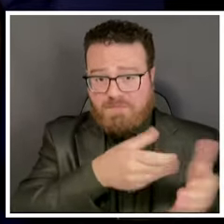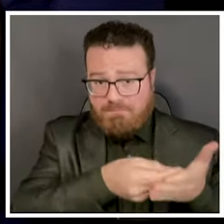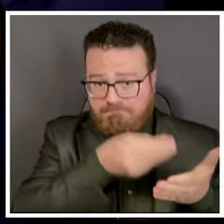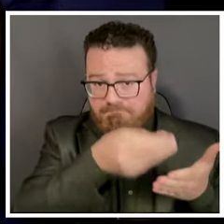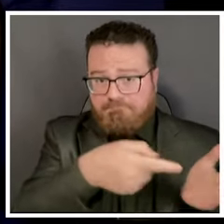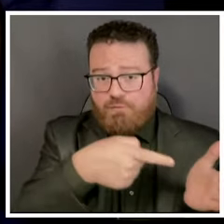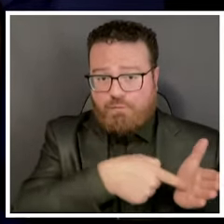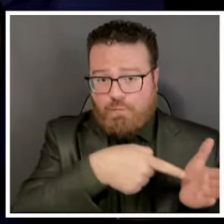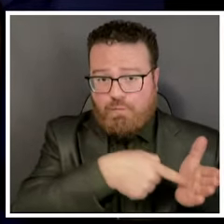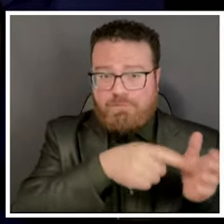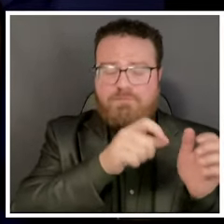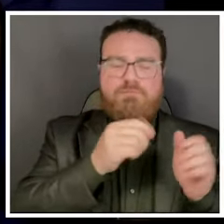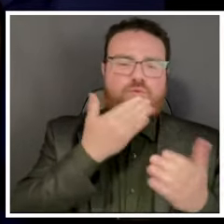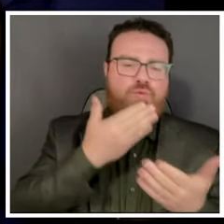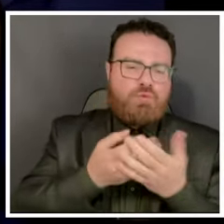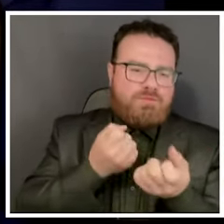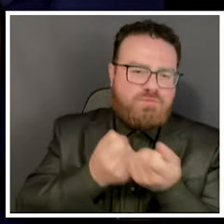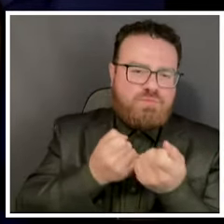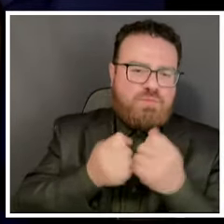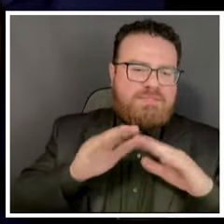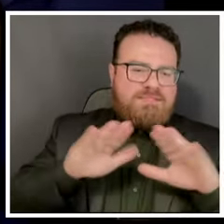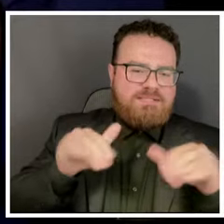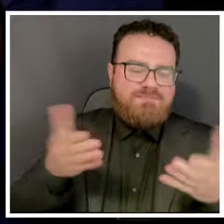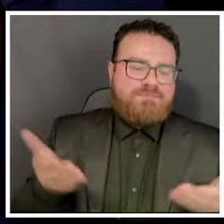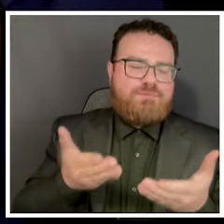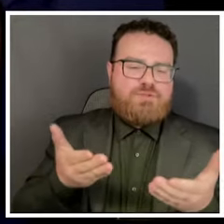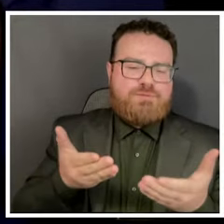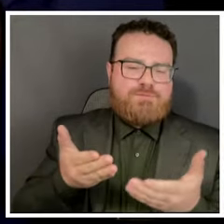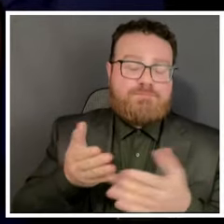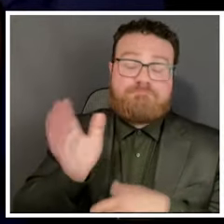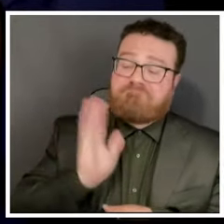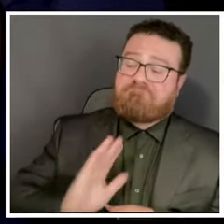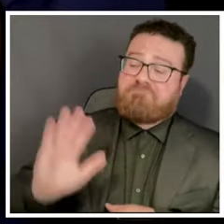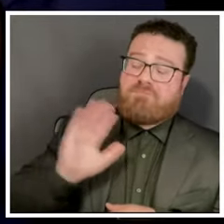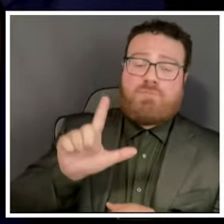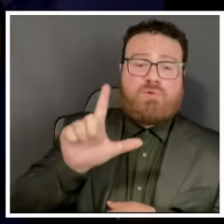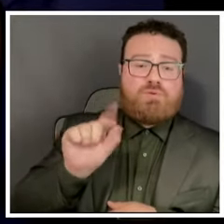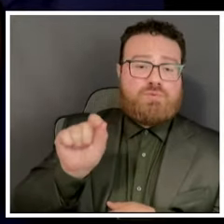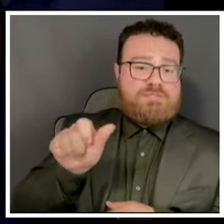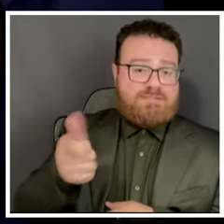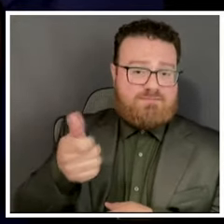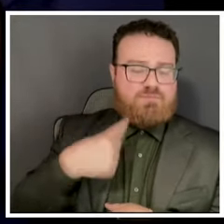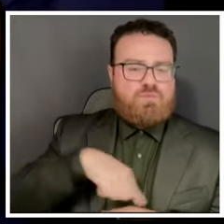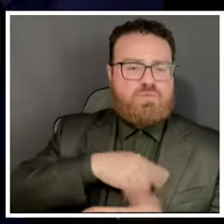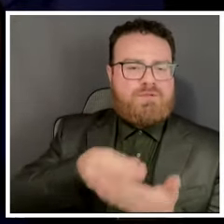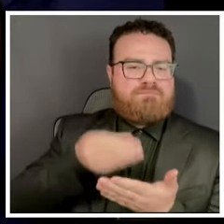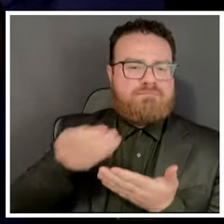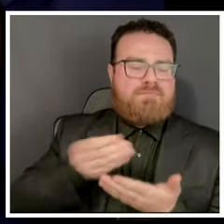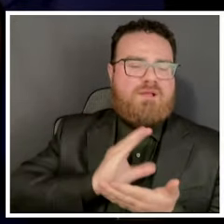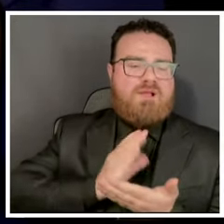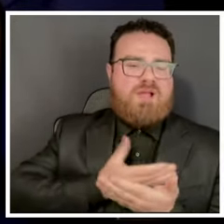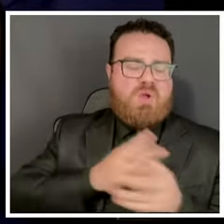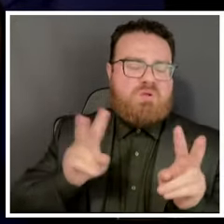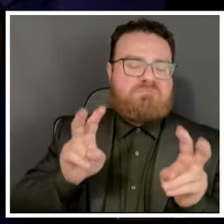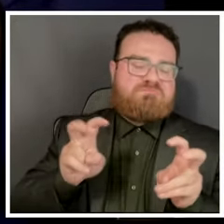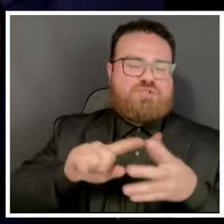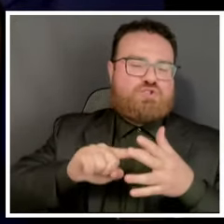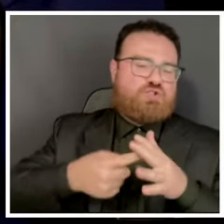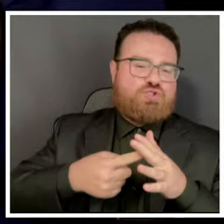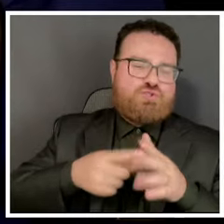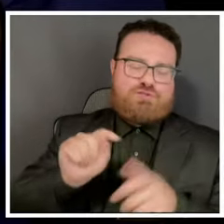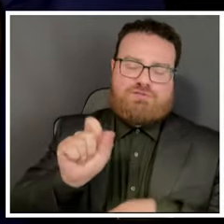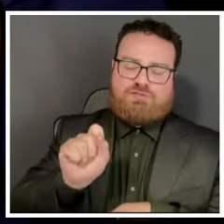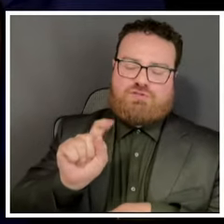our starter home in 2010, just a block from where President Biden himself once called